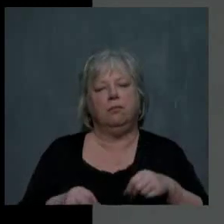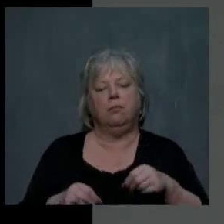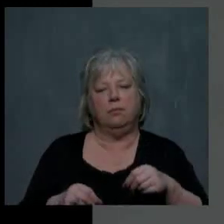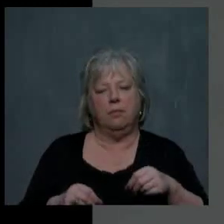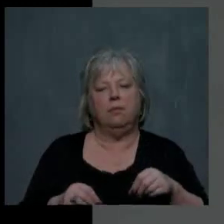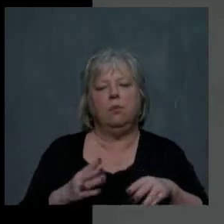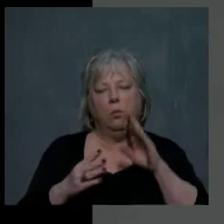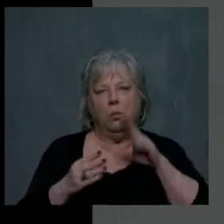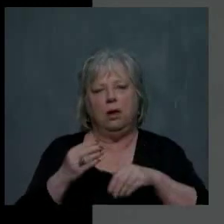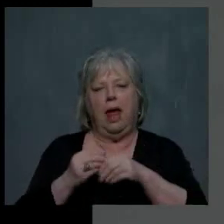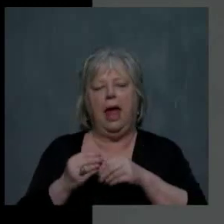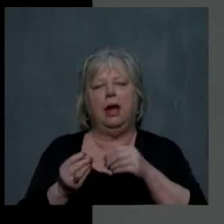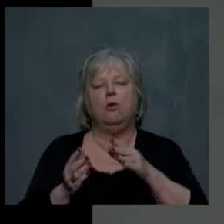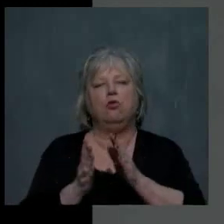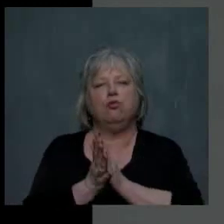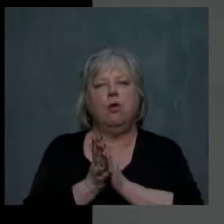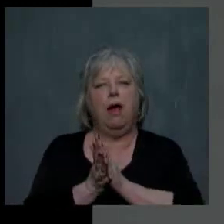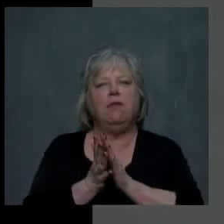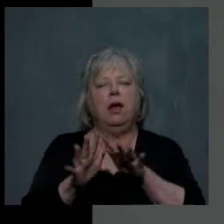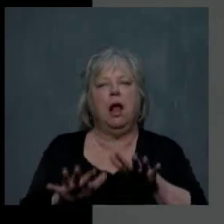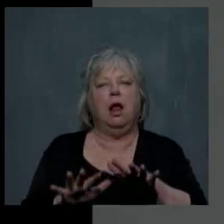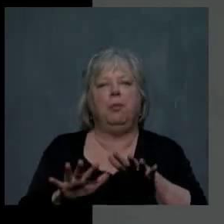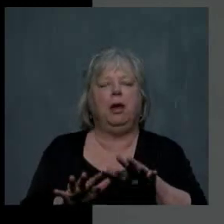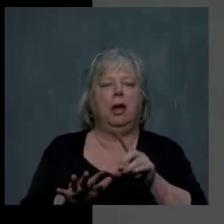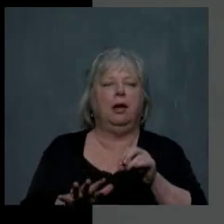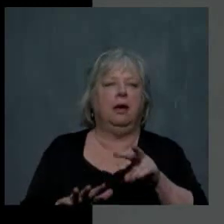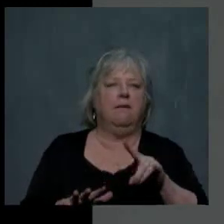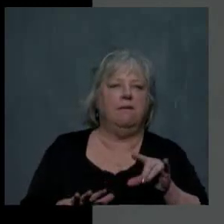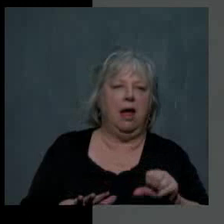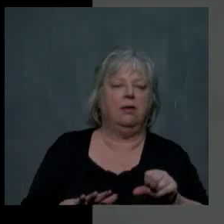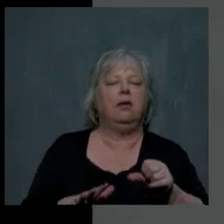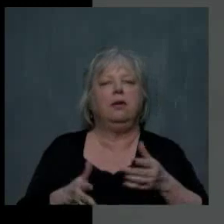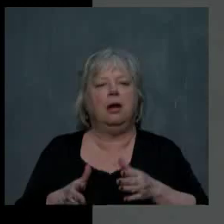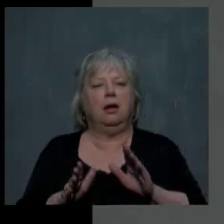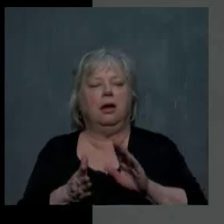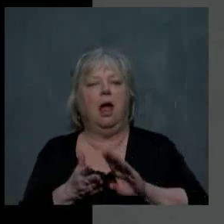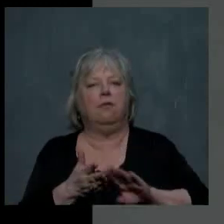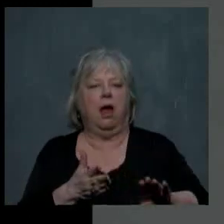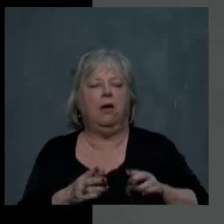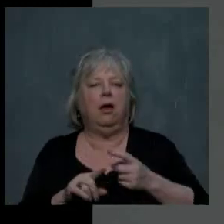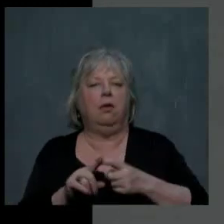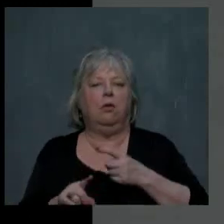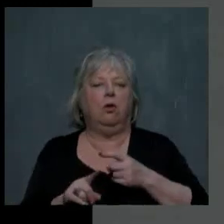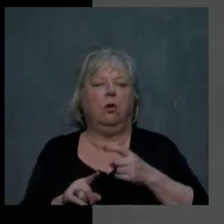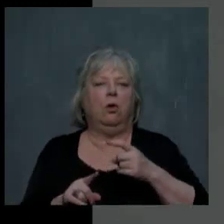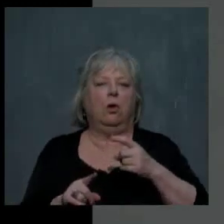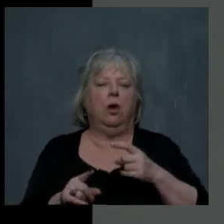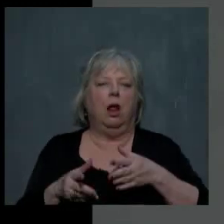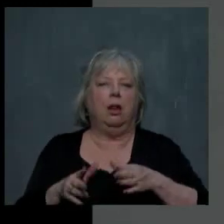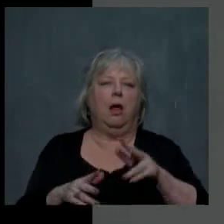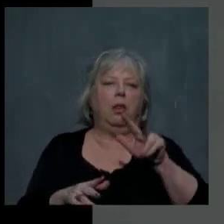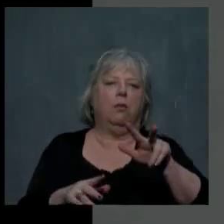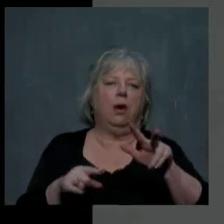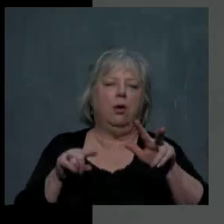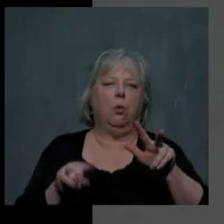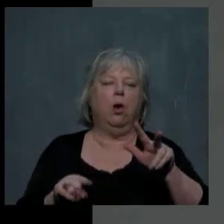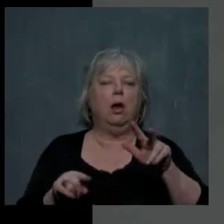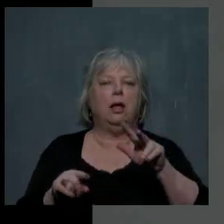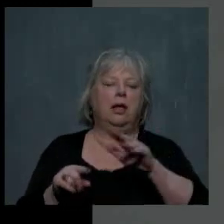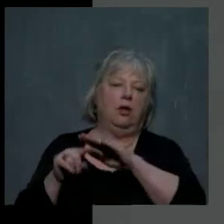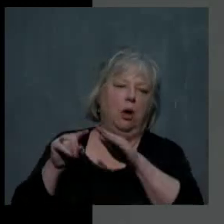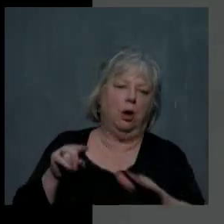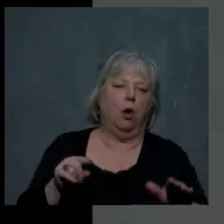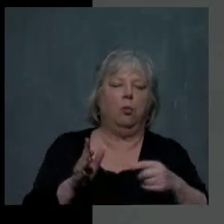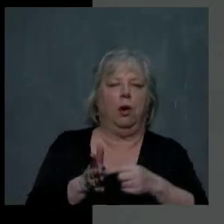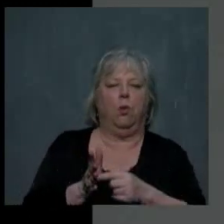along Foulstone Drive. The request includes a variance from section 29-190 to exceed a 3-to-1 maximum slope requirements. The